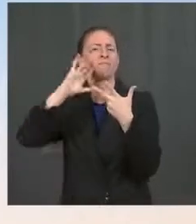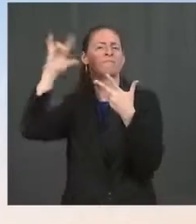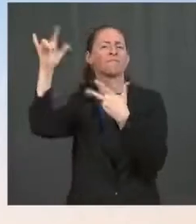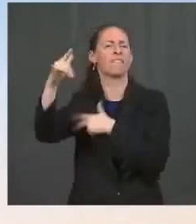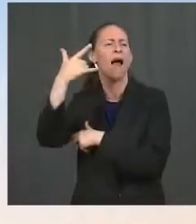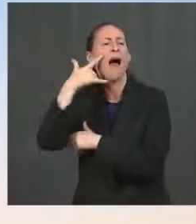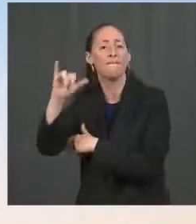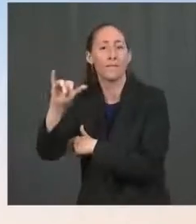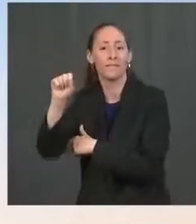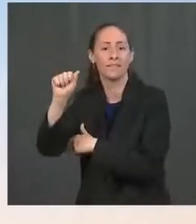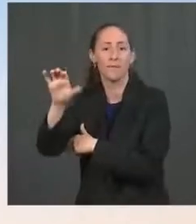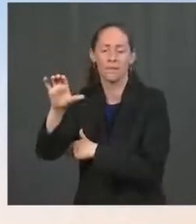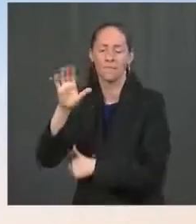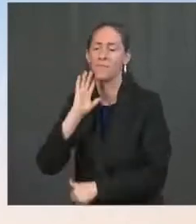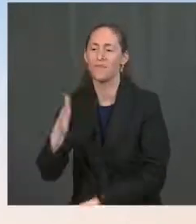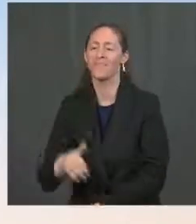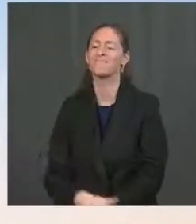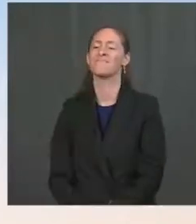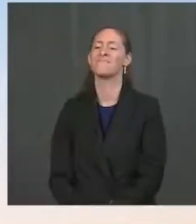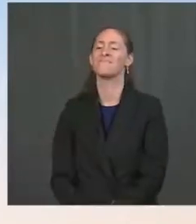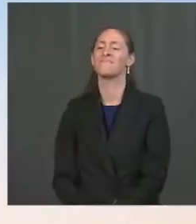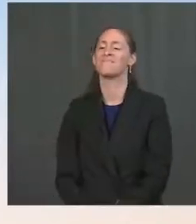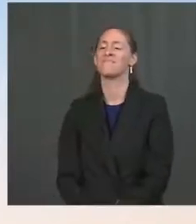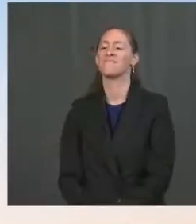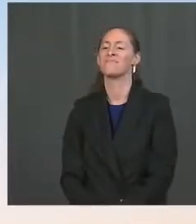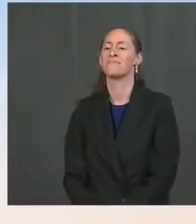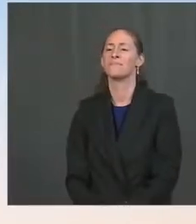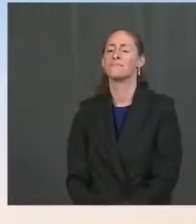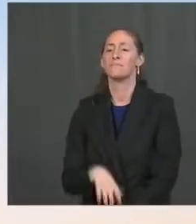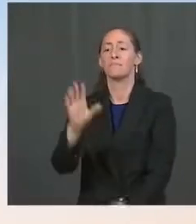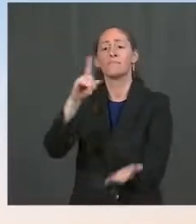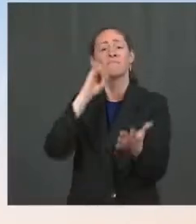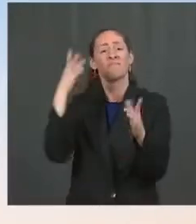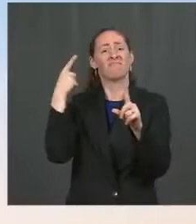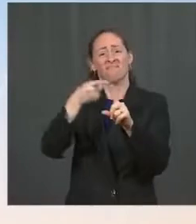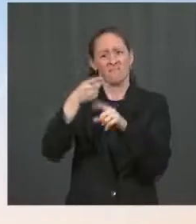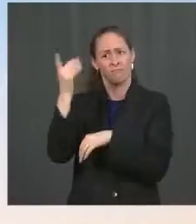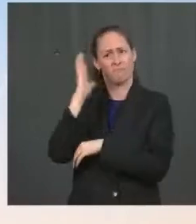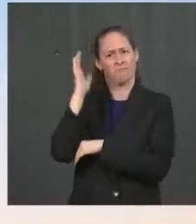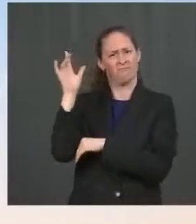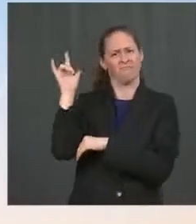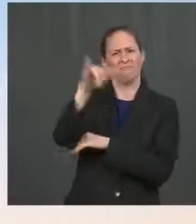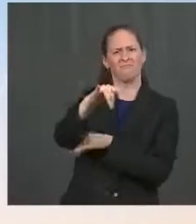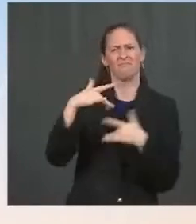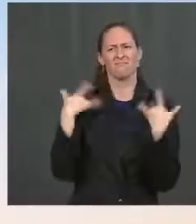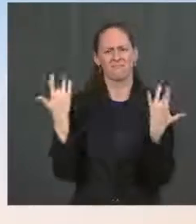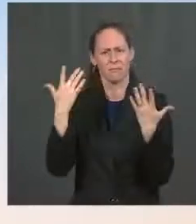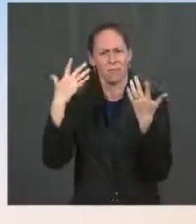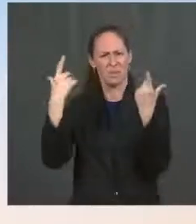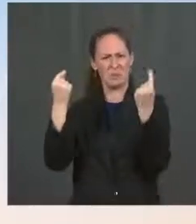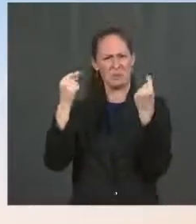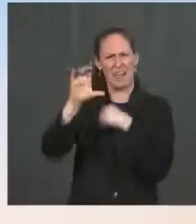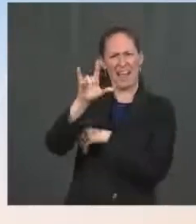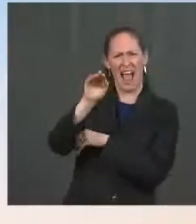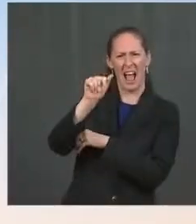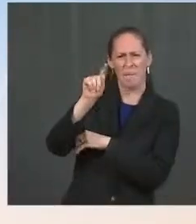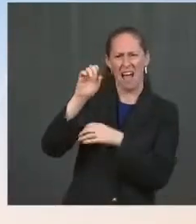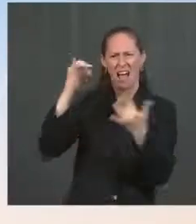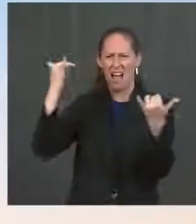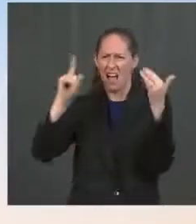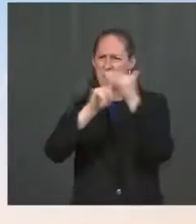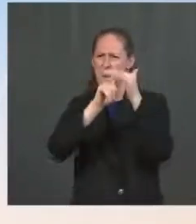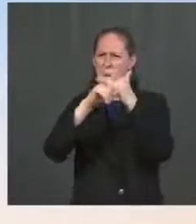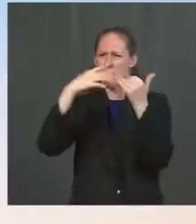economic impacts of extreme weather and the urgent need for key investments to fight climate change and in resilient infrastructure. Critical investments included